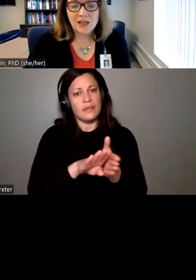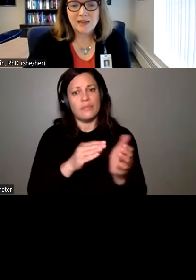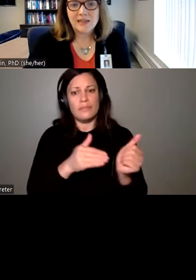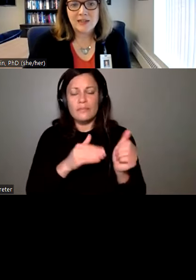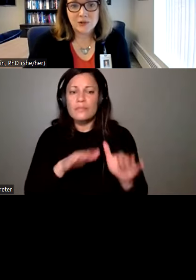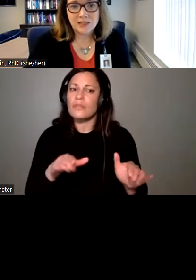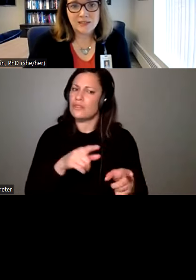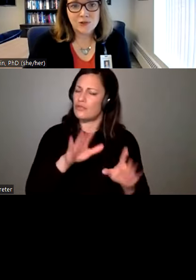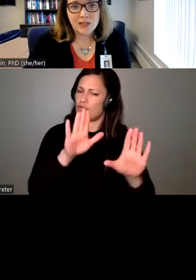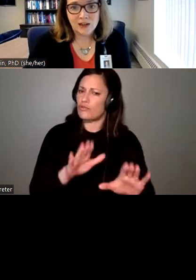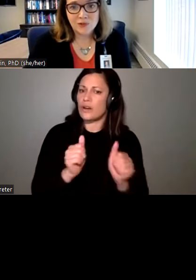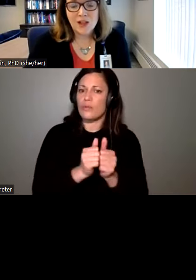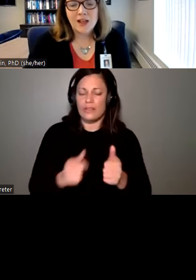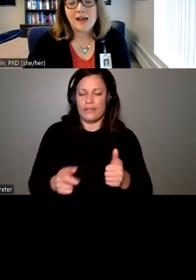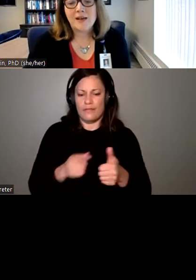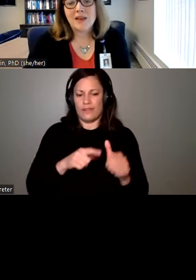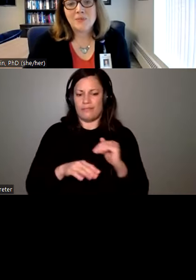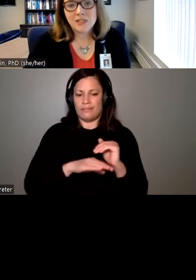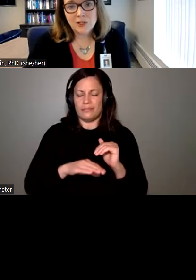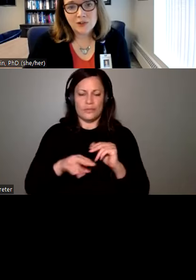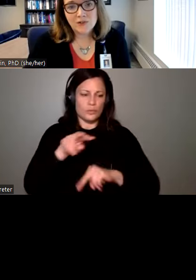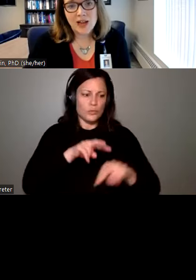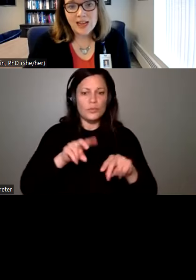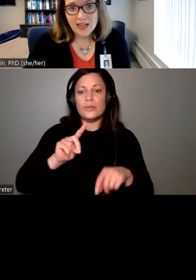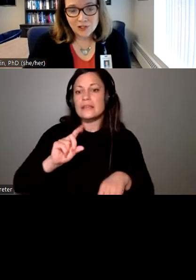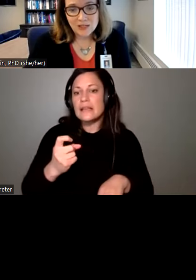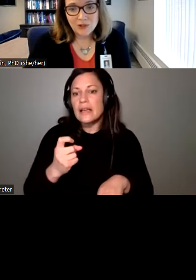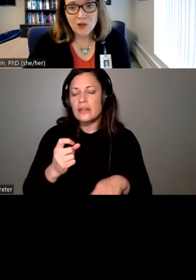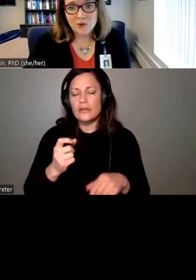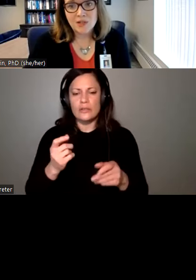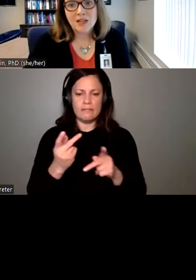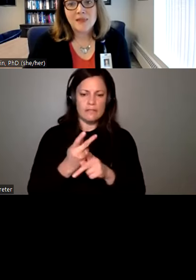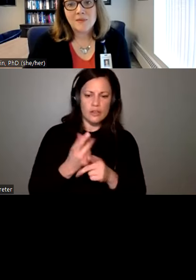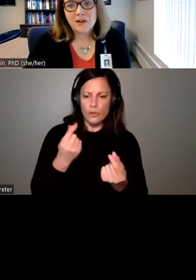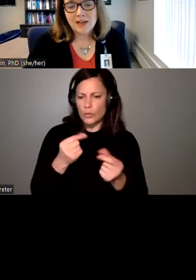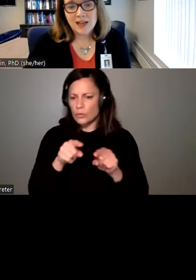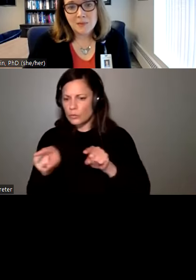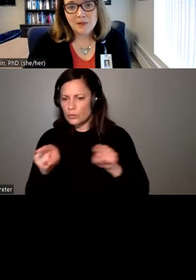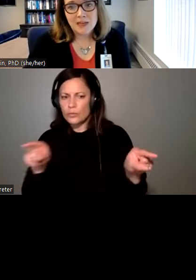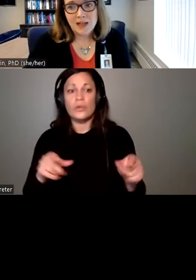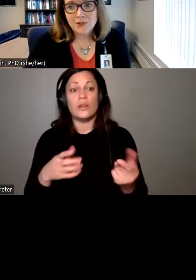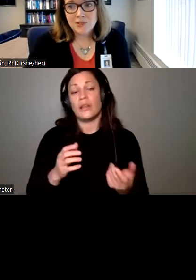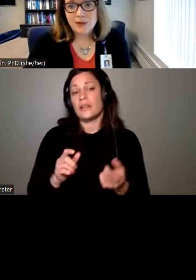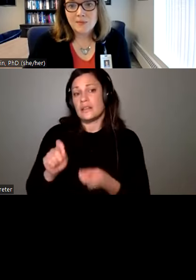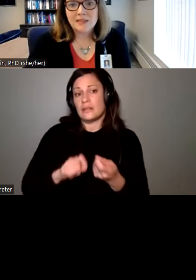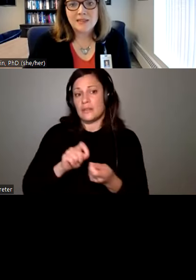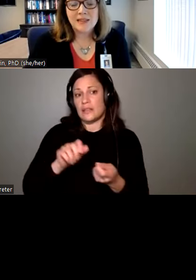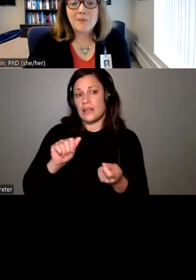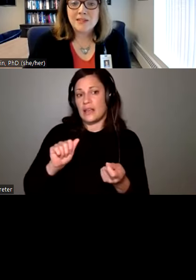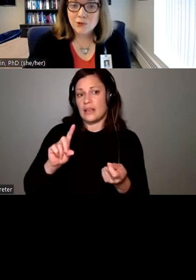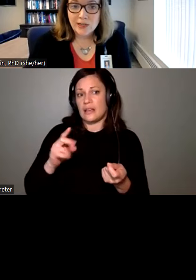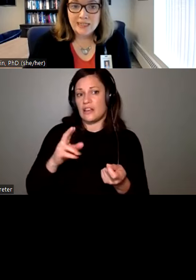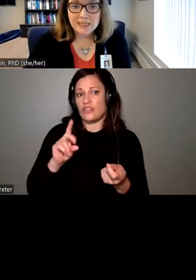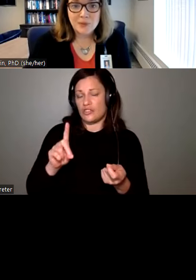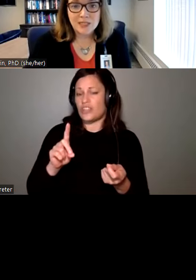first line diagnosis and triage. And in particular for ADHD alone, the American Academy of Pediatrics recommends that that